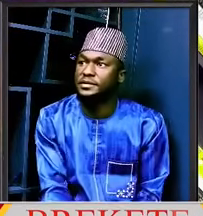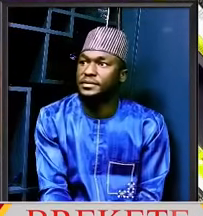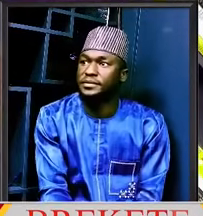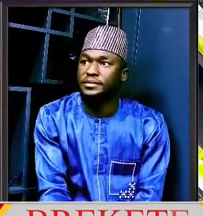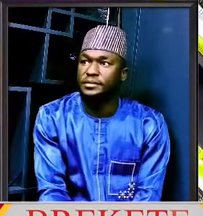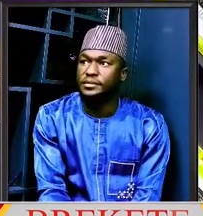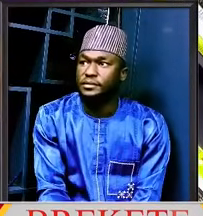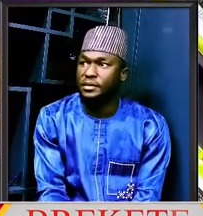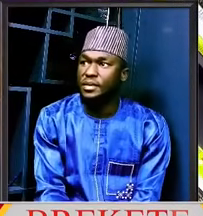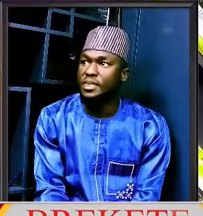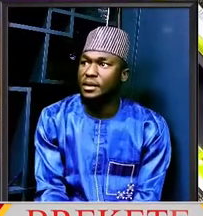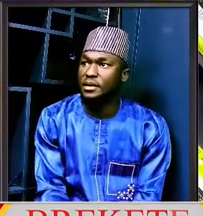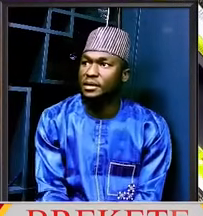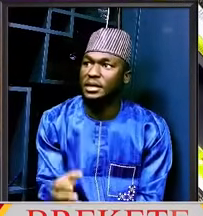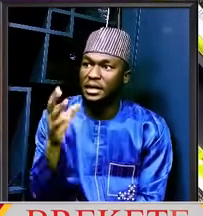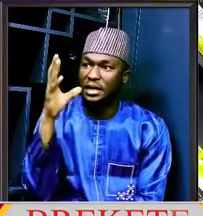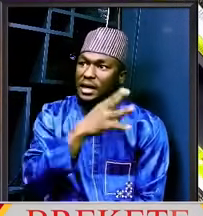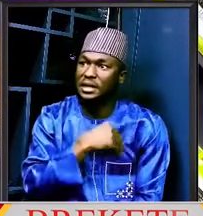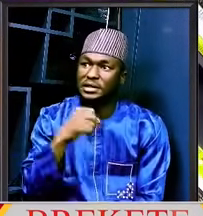And she here